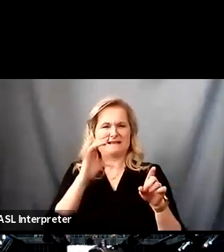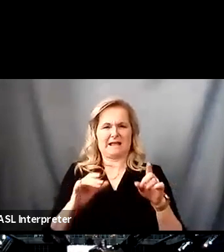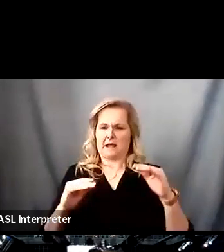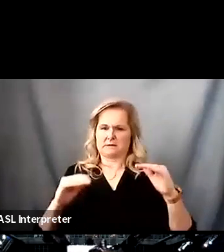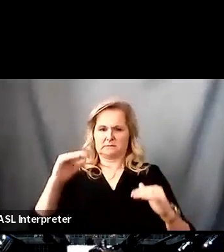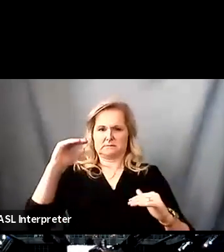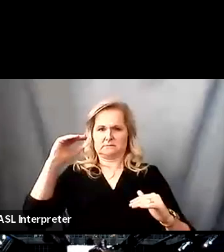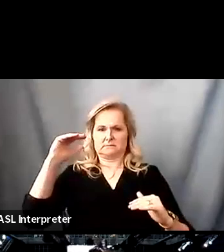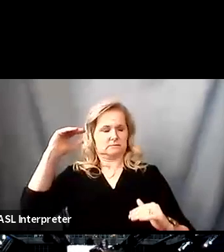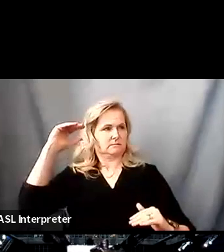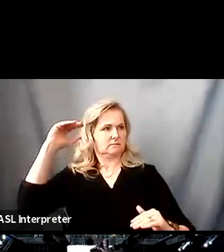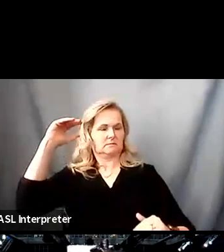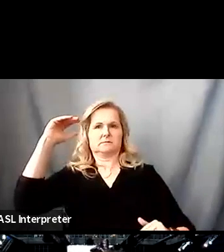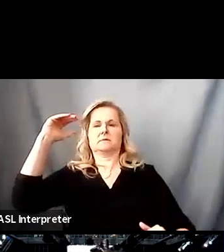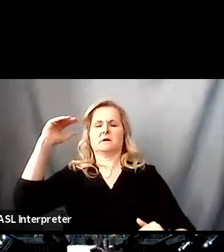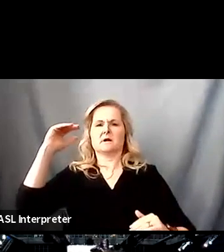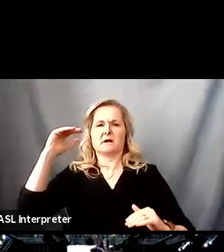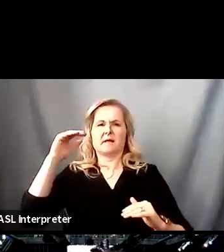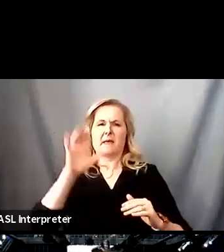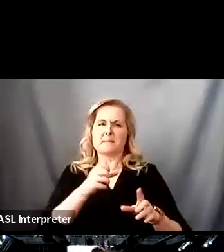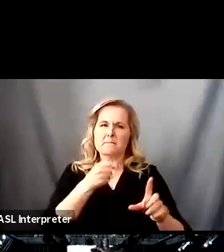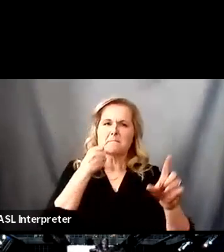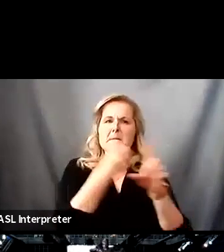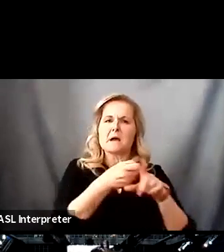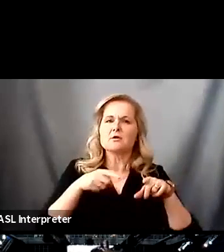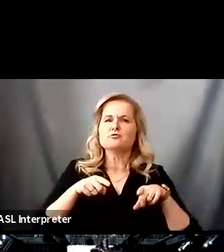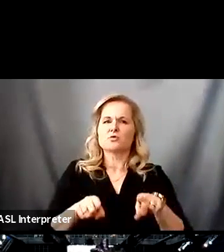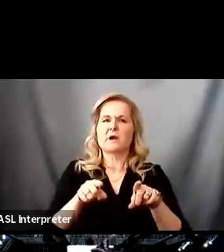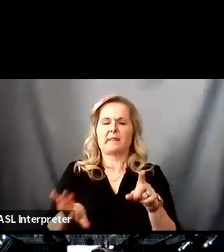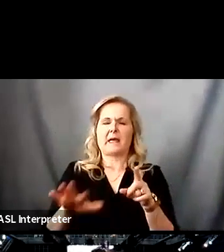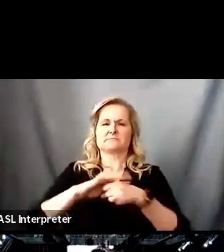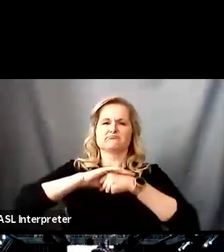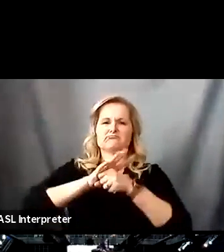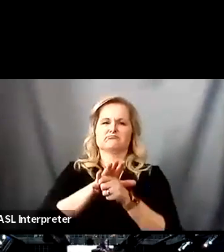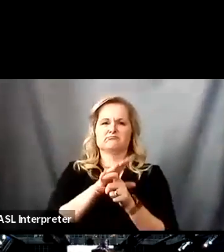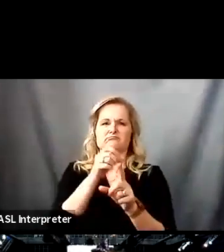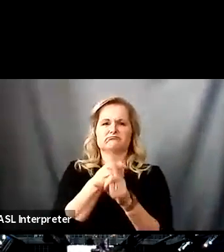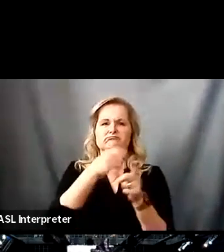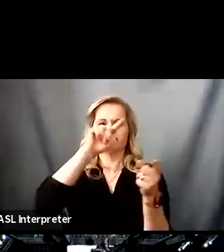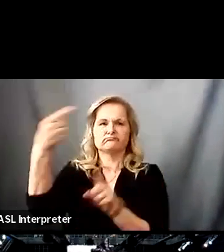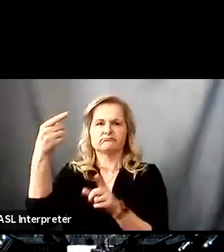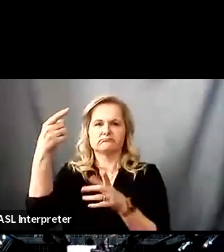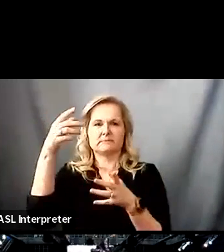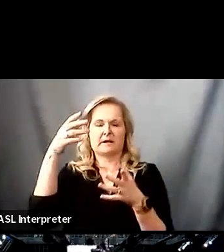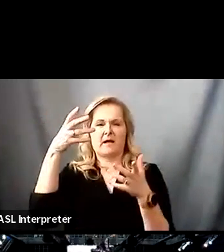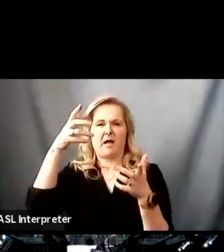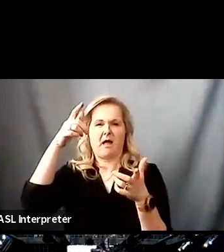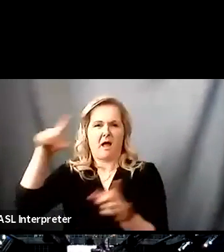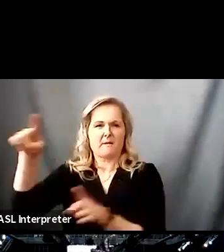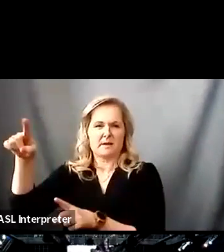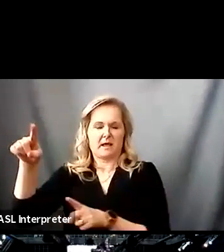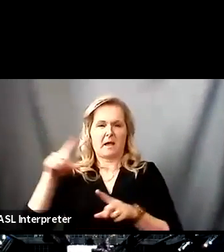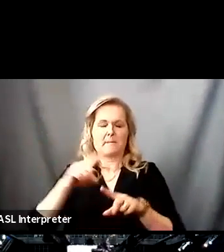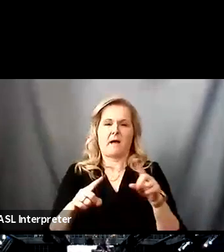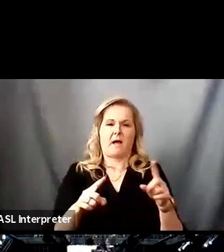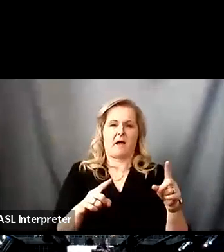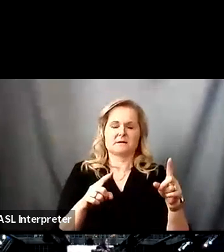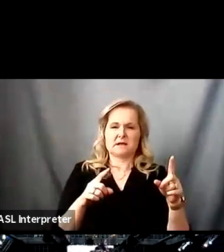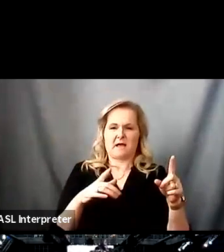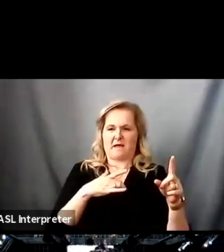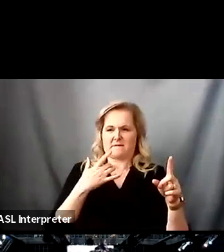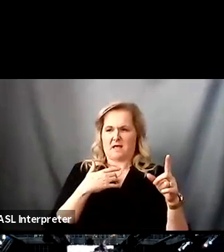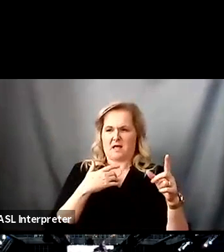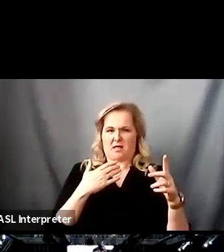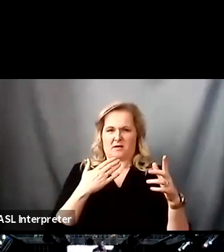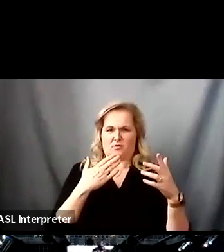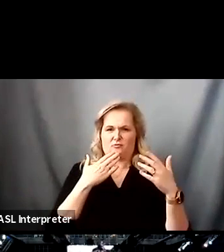most loudly in moments of pandemic and crisis like this is all very loud, but I feel very grateful that we are able to bring